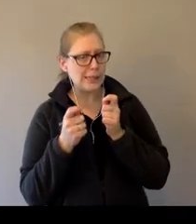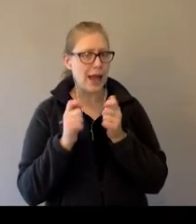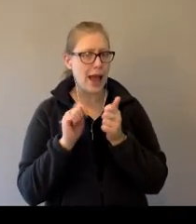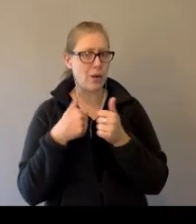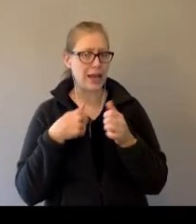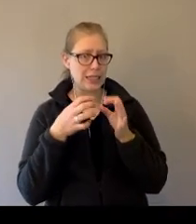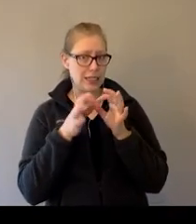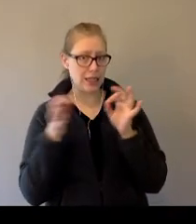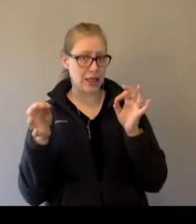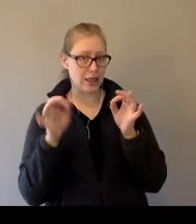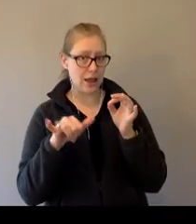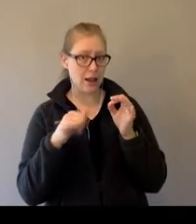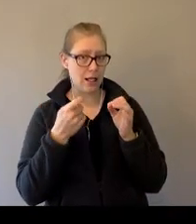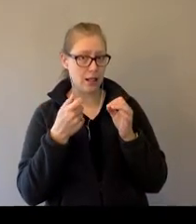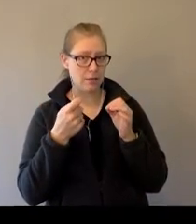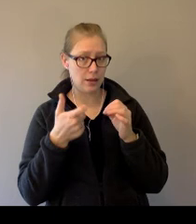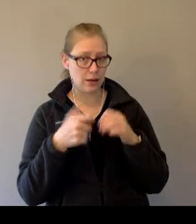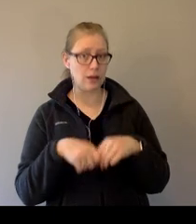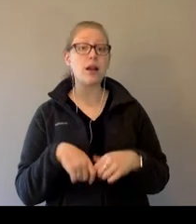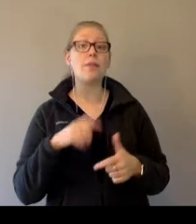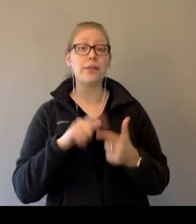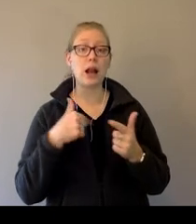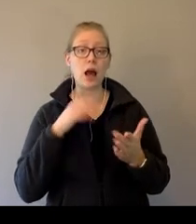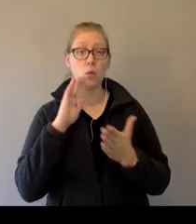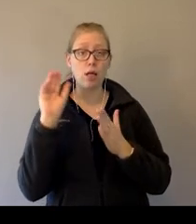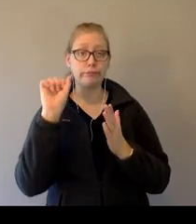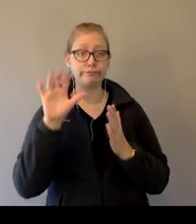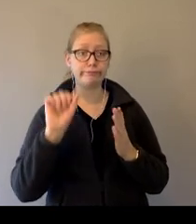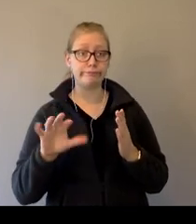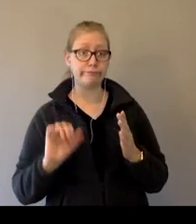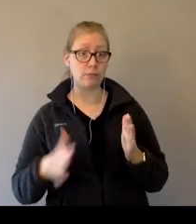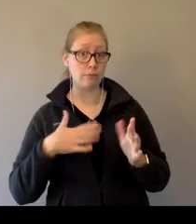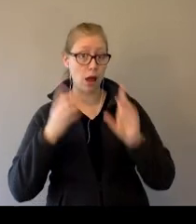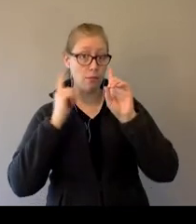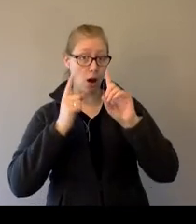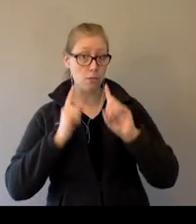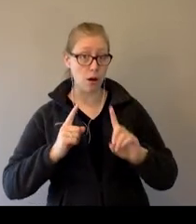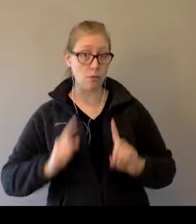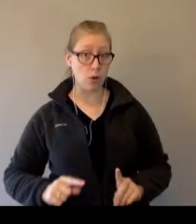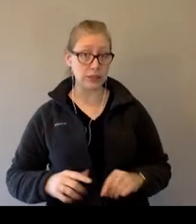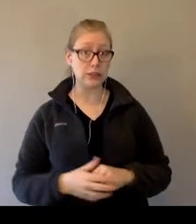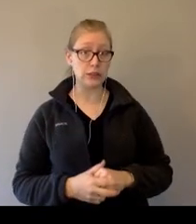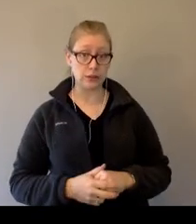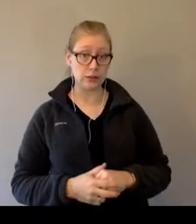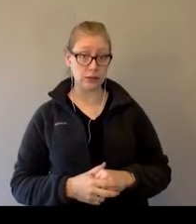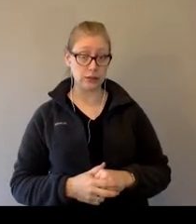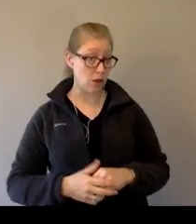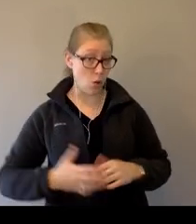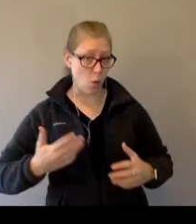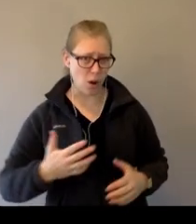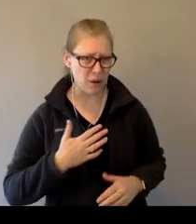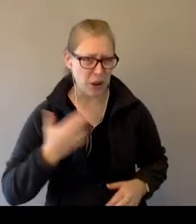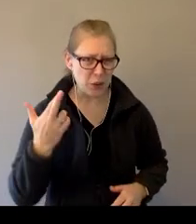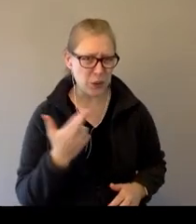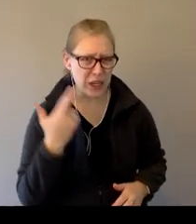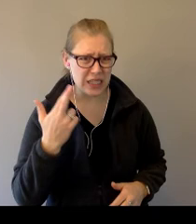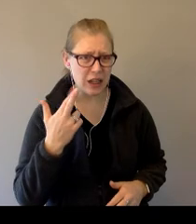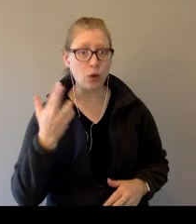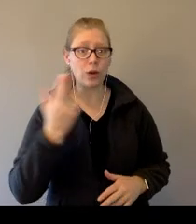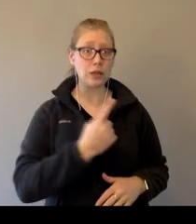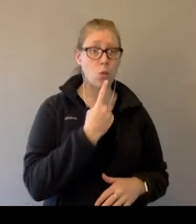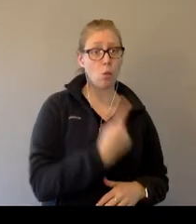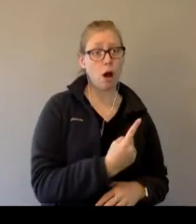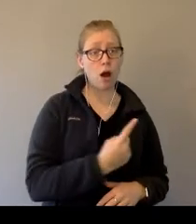then I'm going to list my main points, right? Going back to what were my reasons, reason 1 and 2.